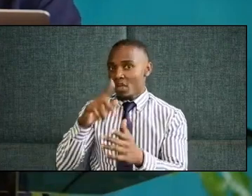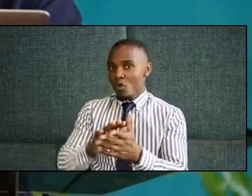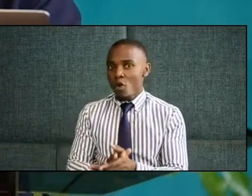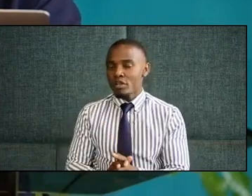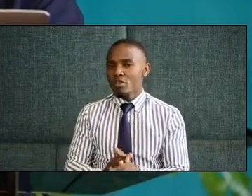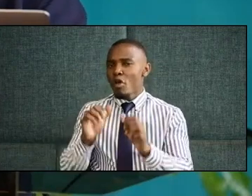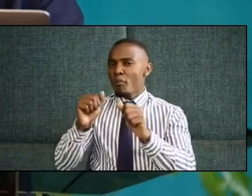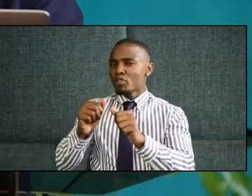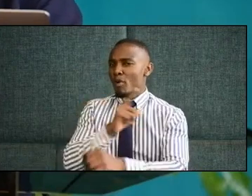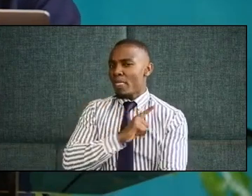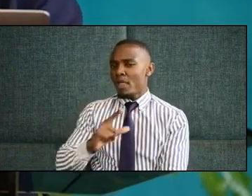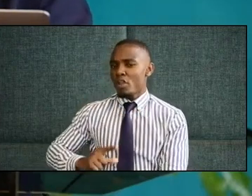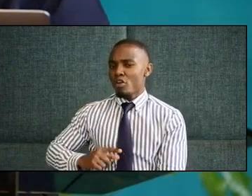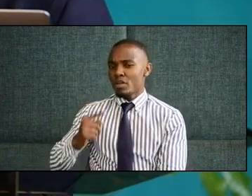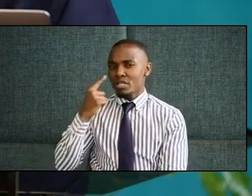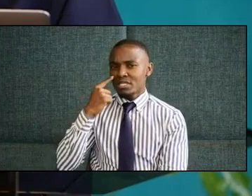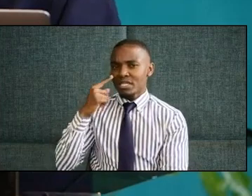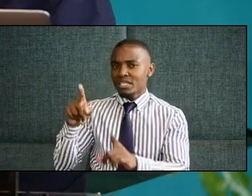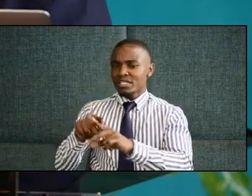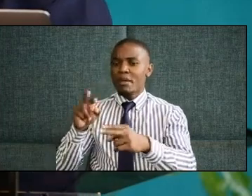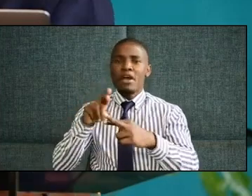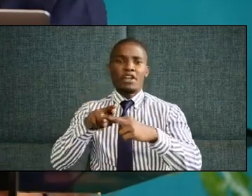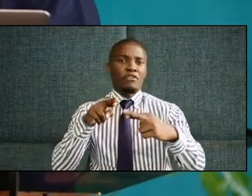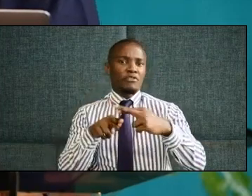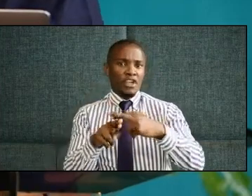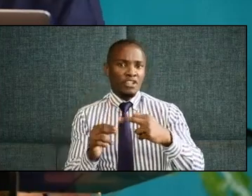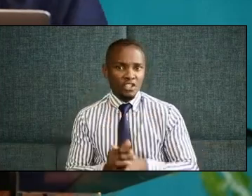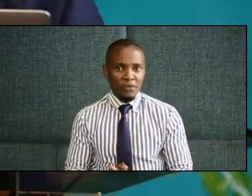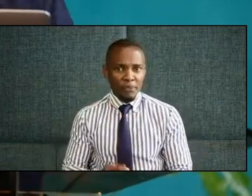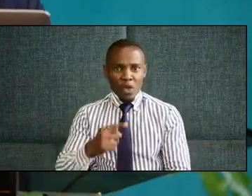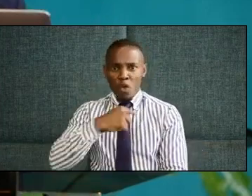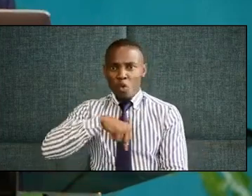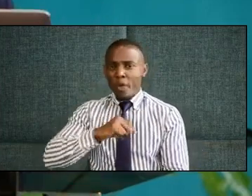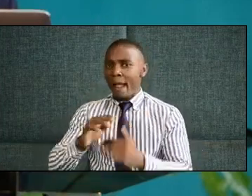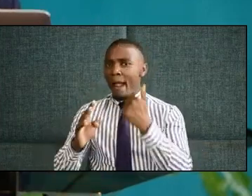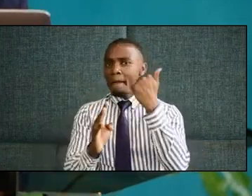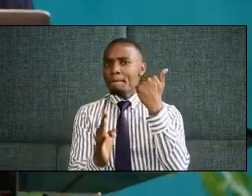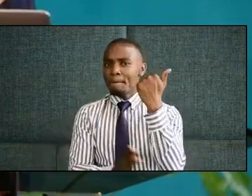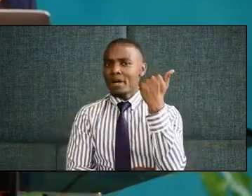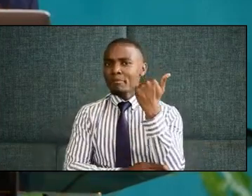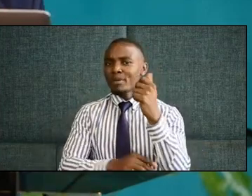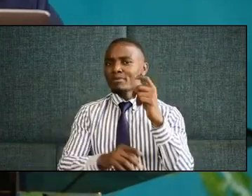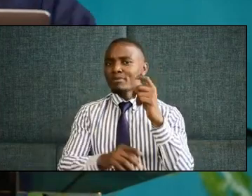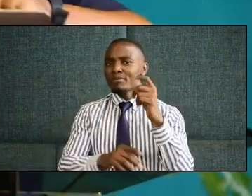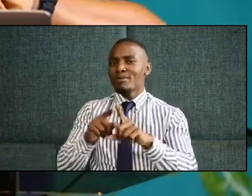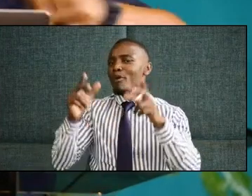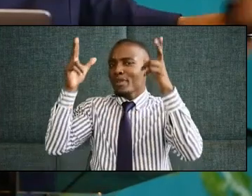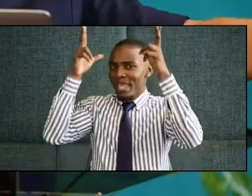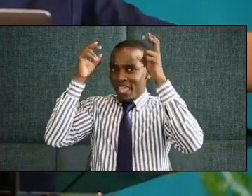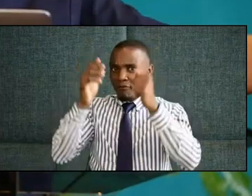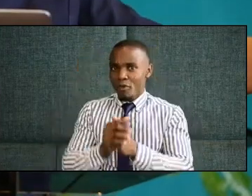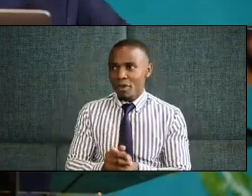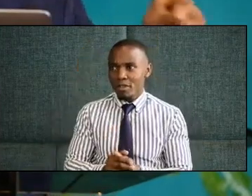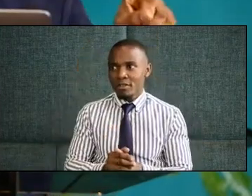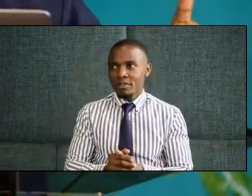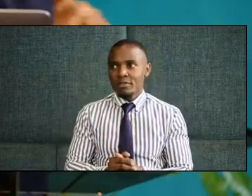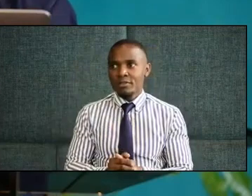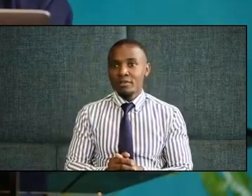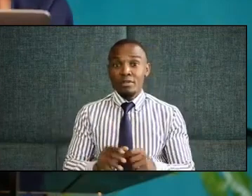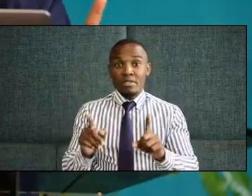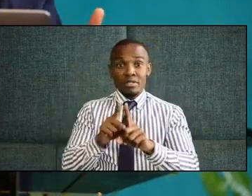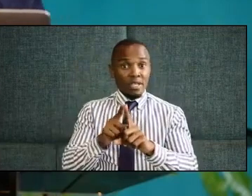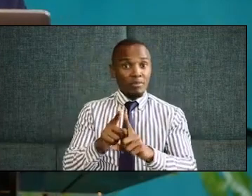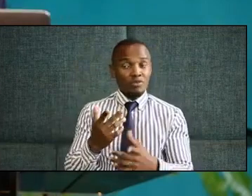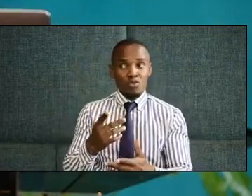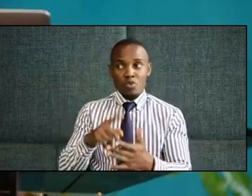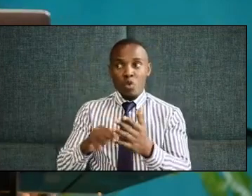the Lord see and avenge. We are ruthless and very wicked and mean even to